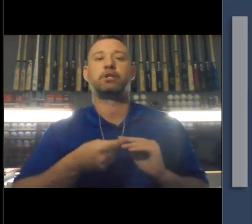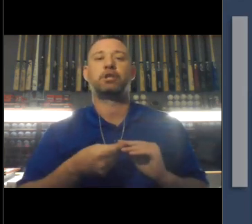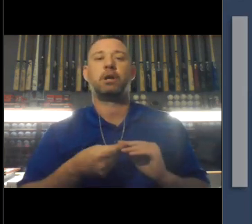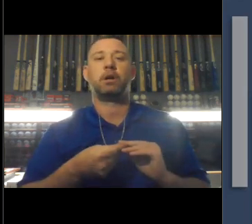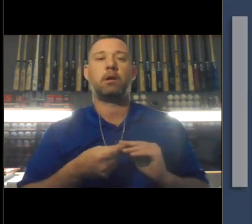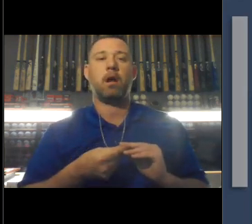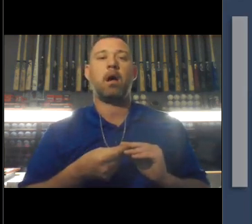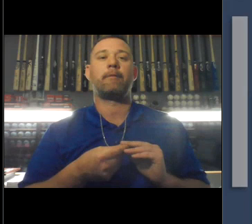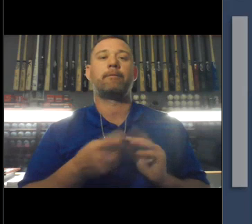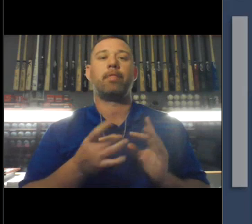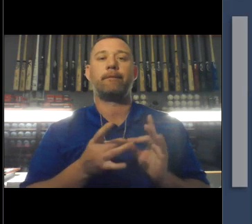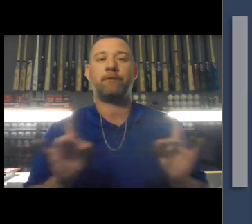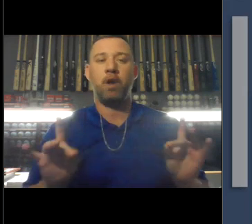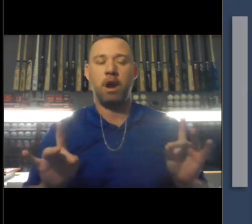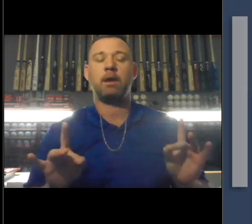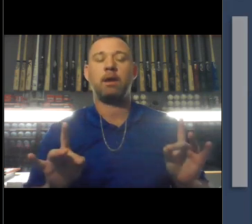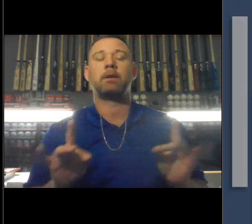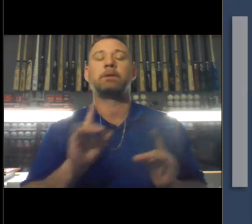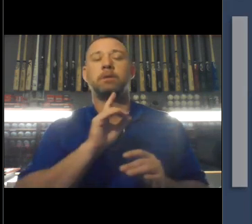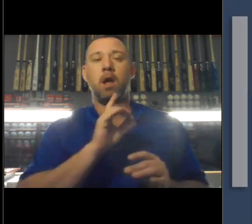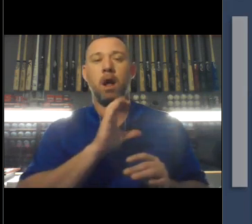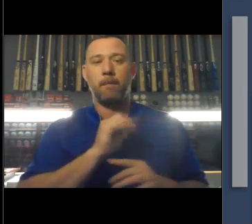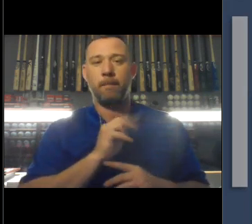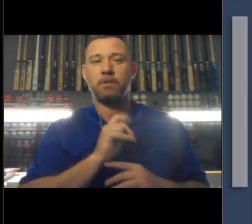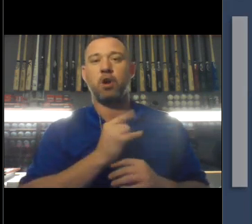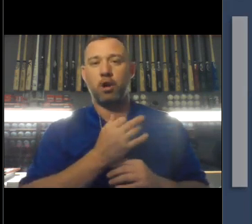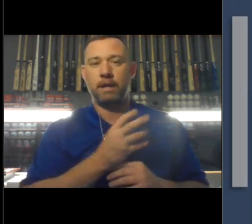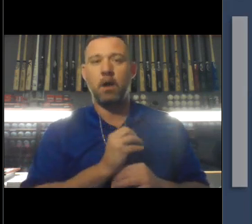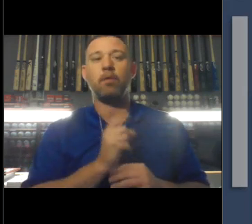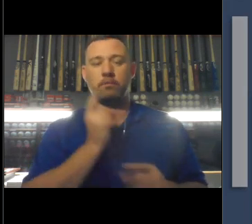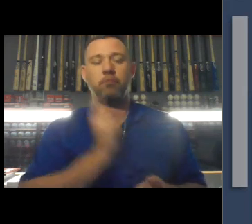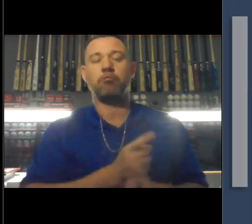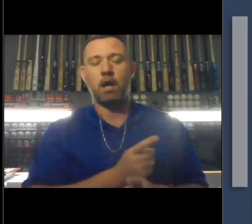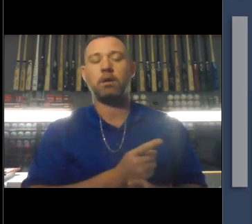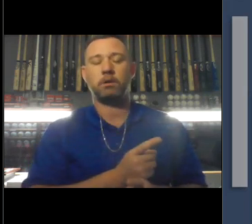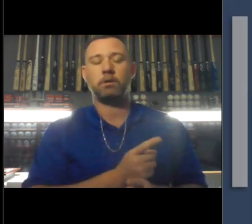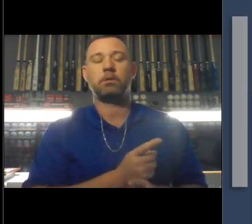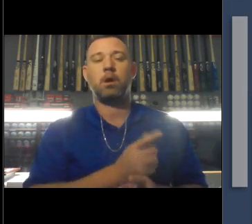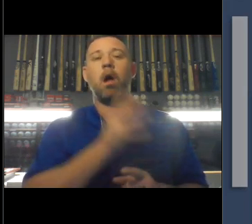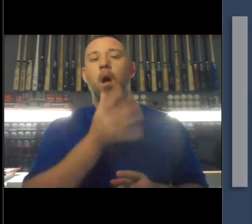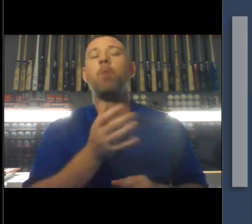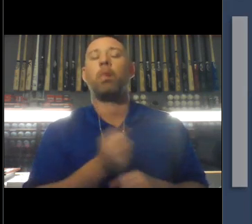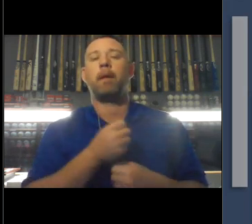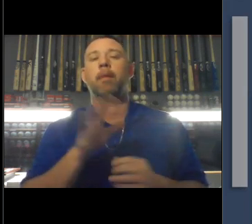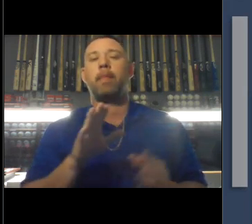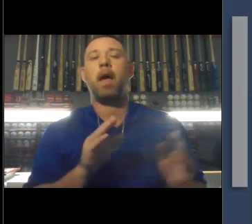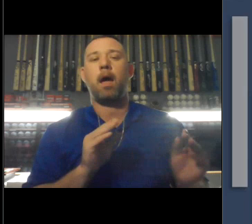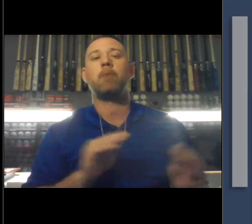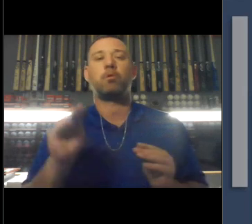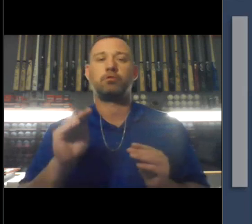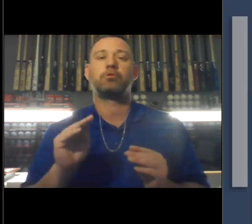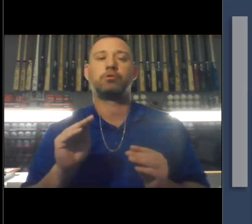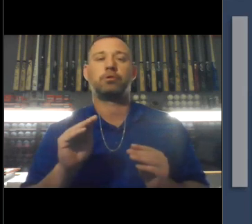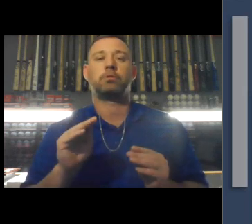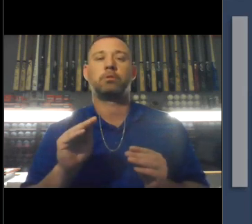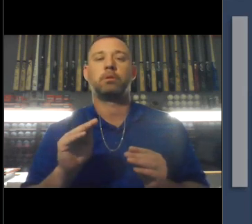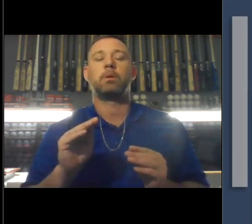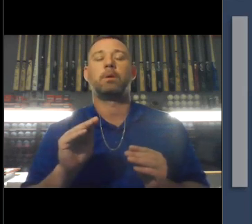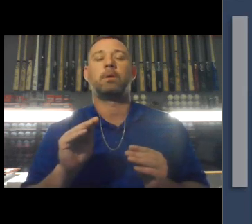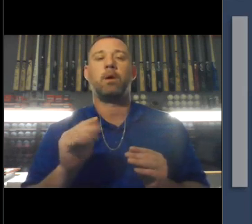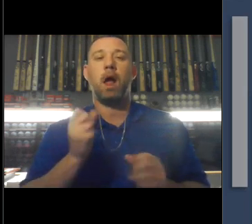the phrase that Commissioner Gardino That's correct. So I will make that motion that